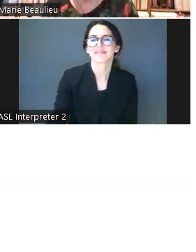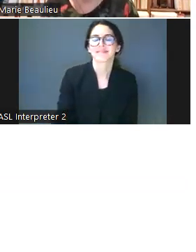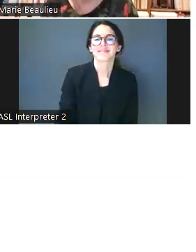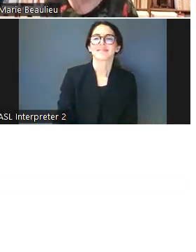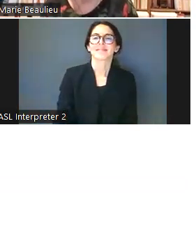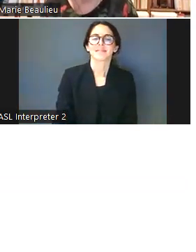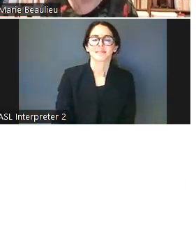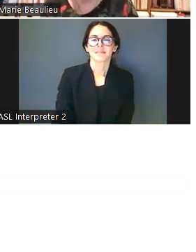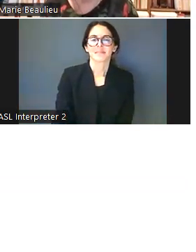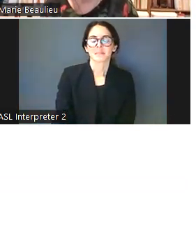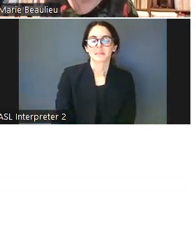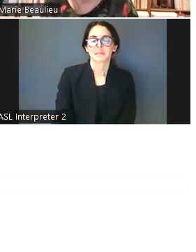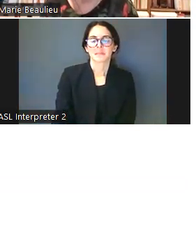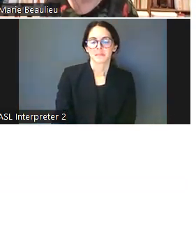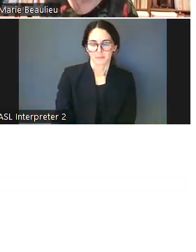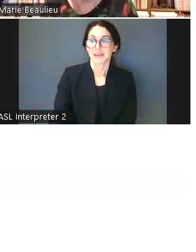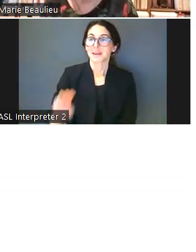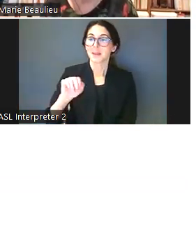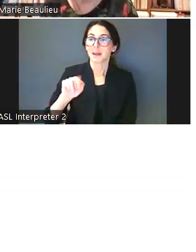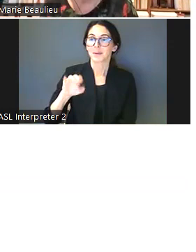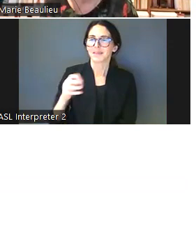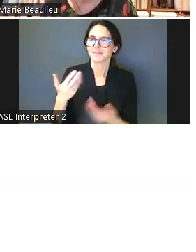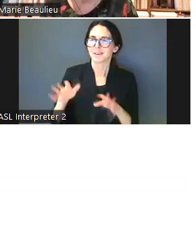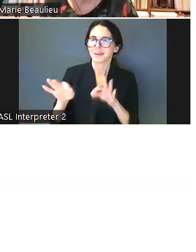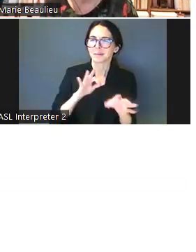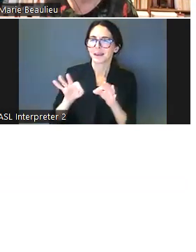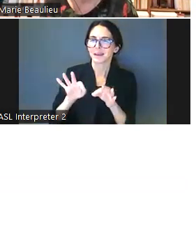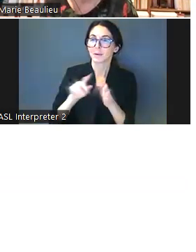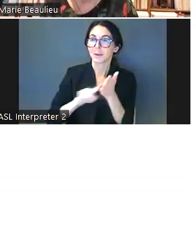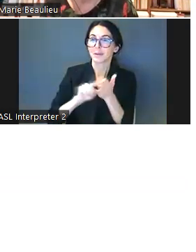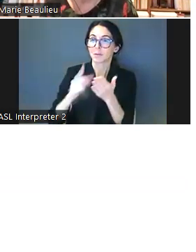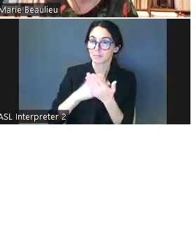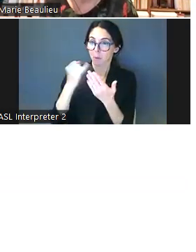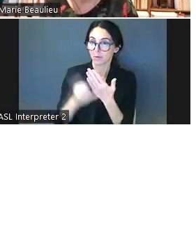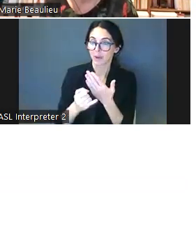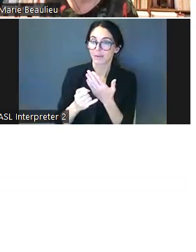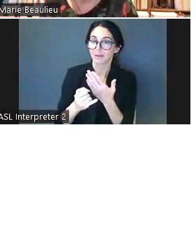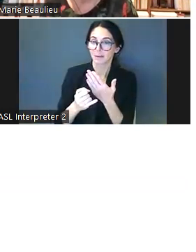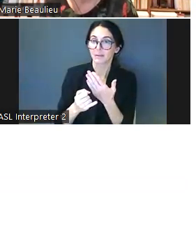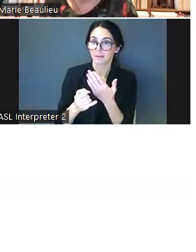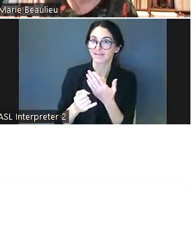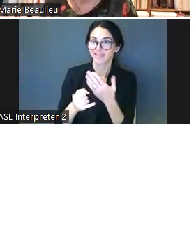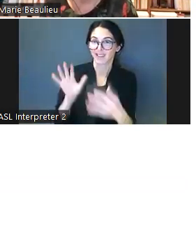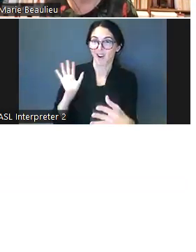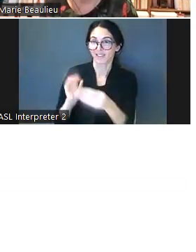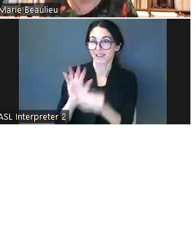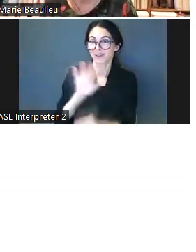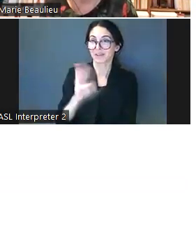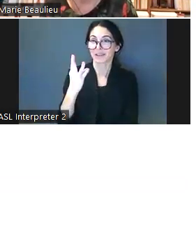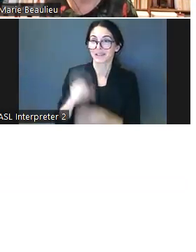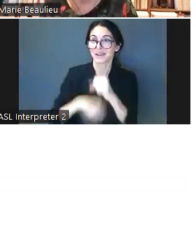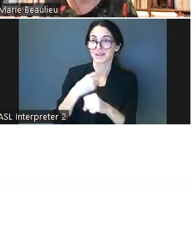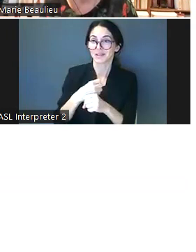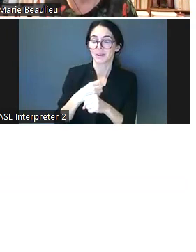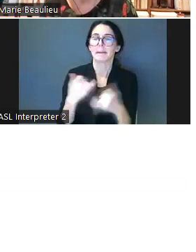you has already explained the research project which take almost 6 years to do, I will